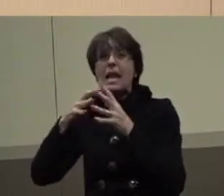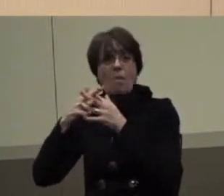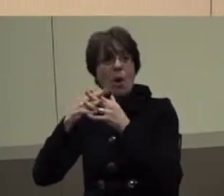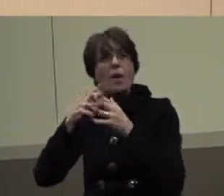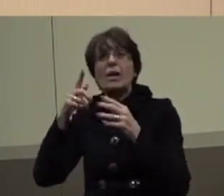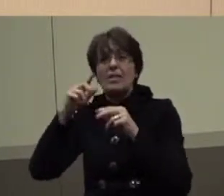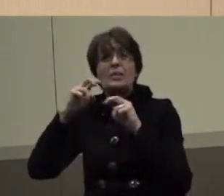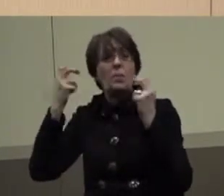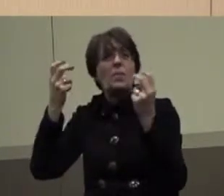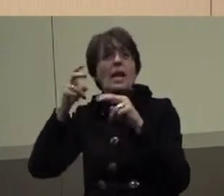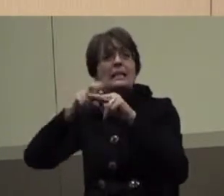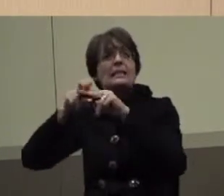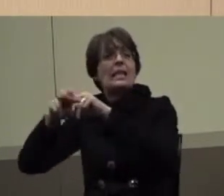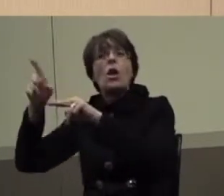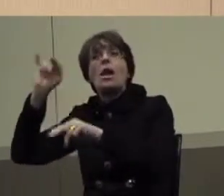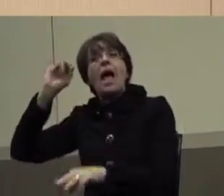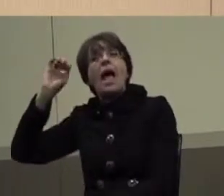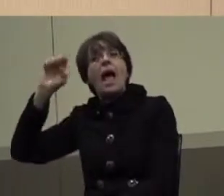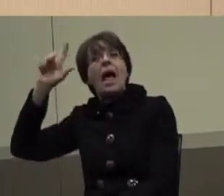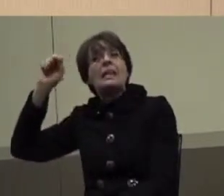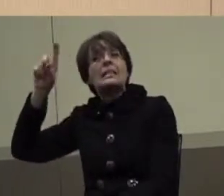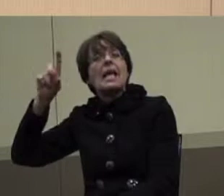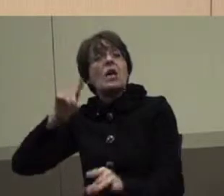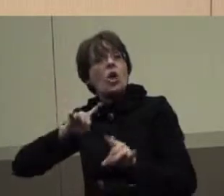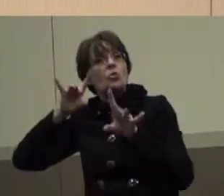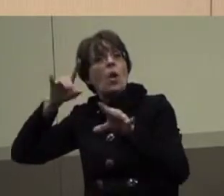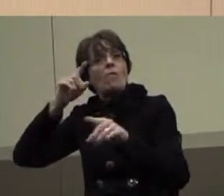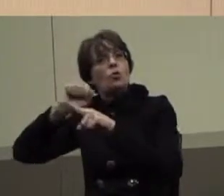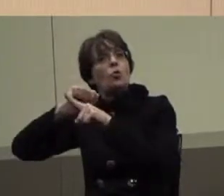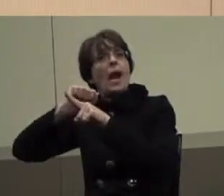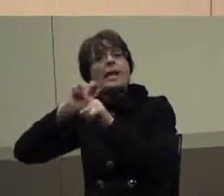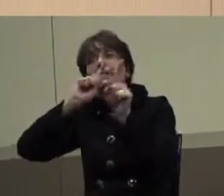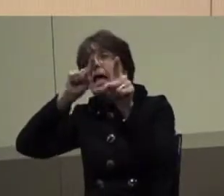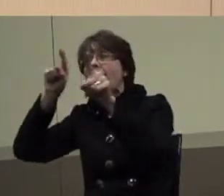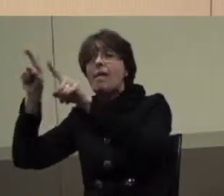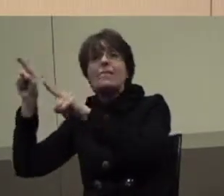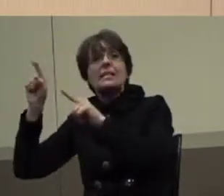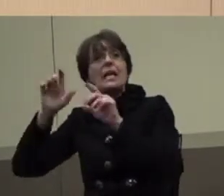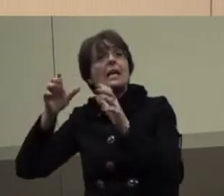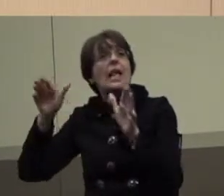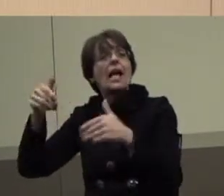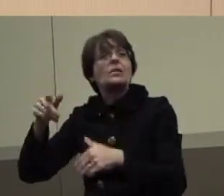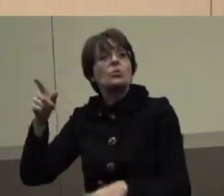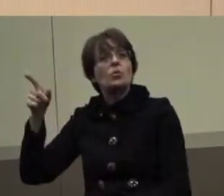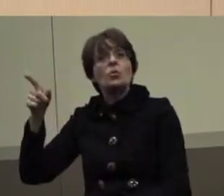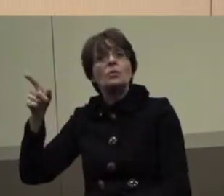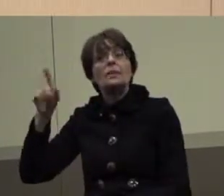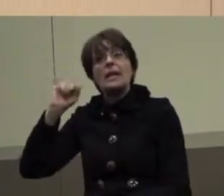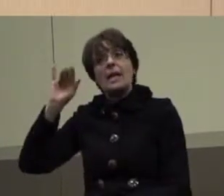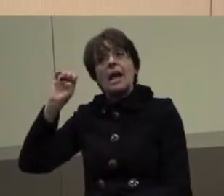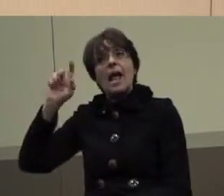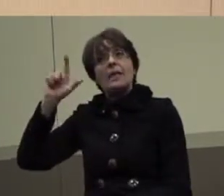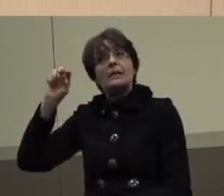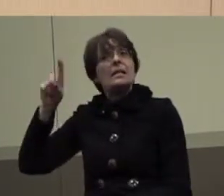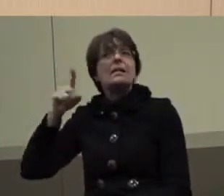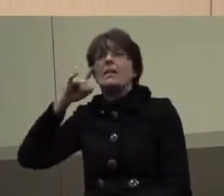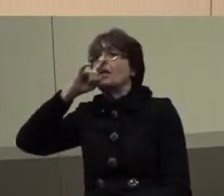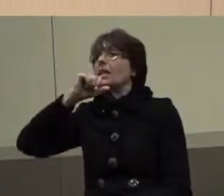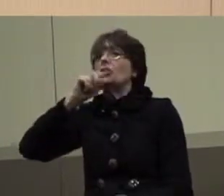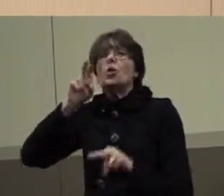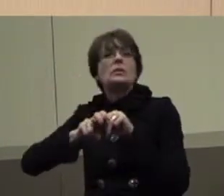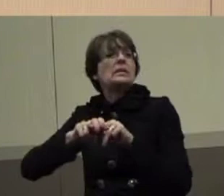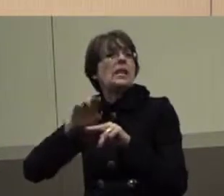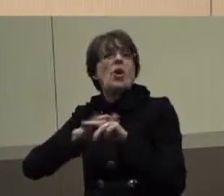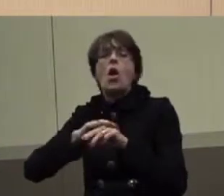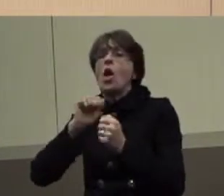go to Iceland and I go to Australia to do trainings, and I visit classrooms. And in Iceland, the kids don't sit on hardwood